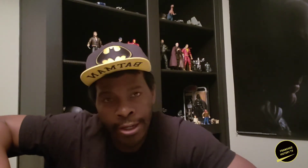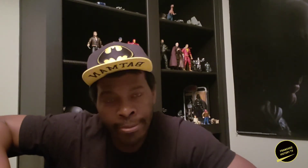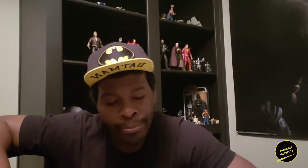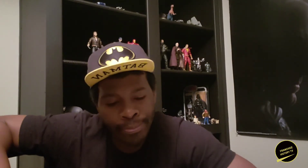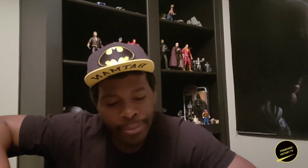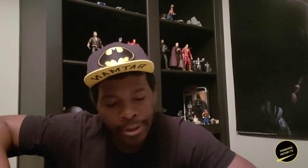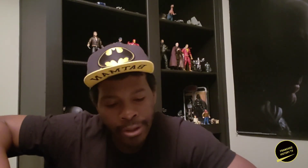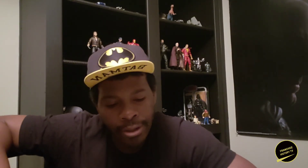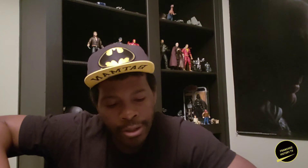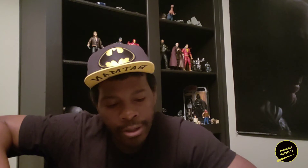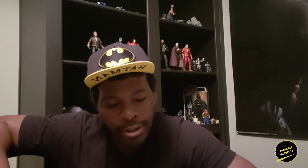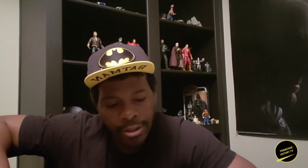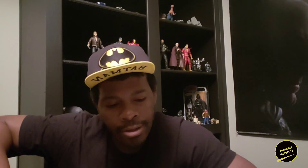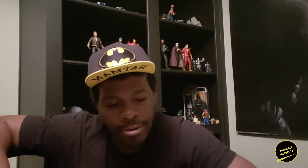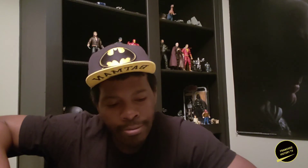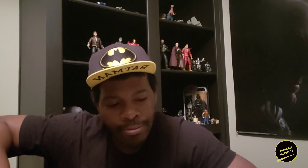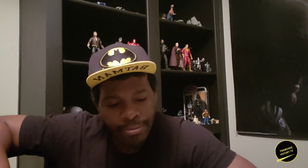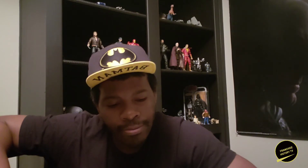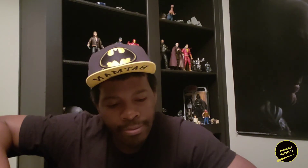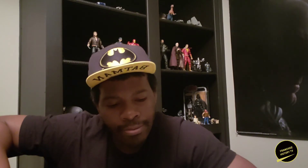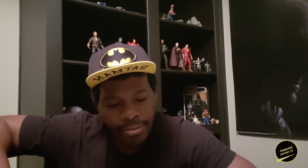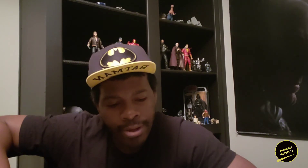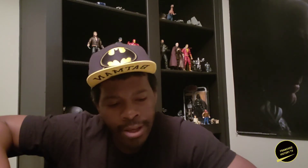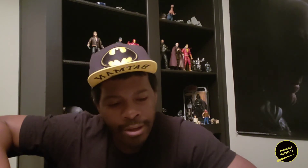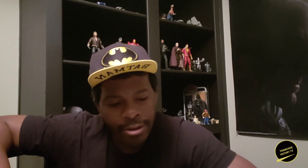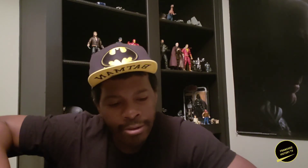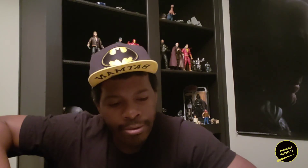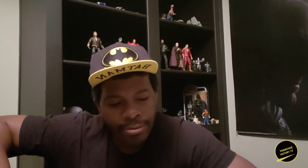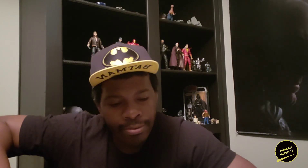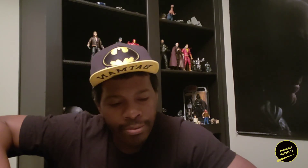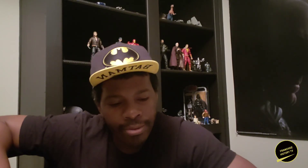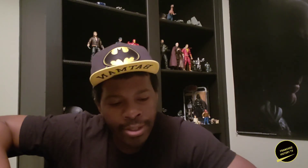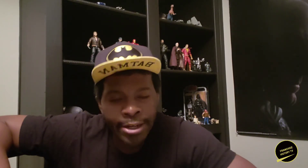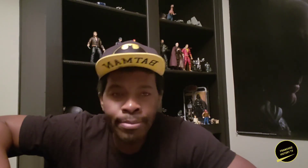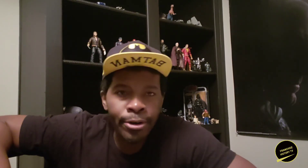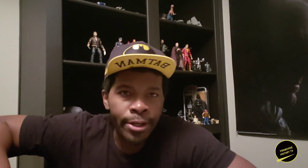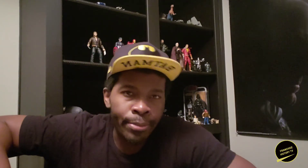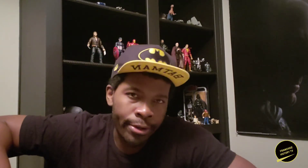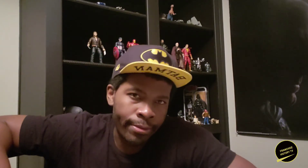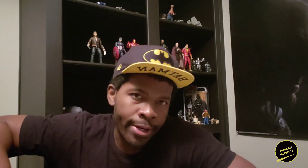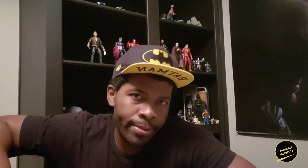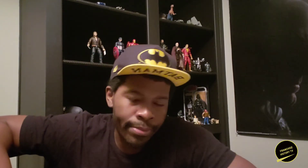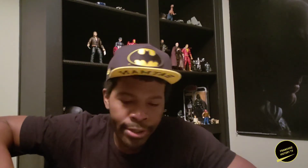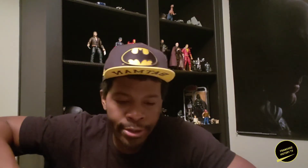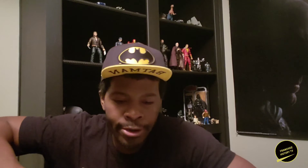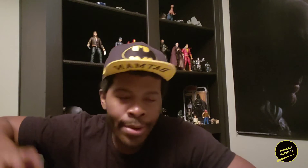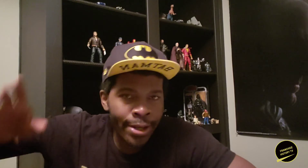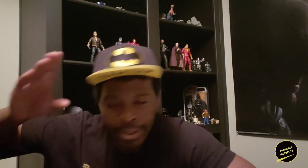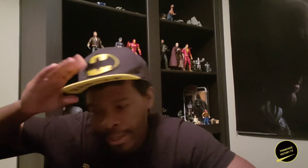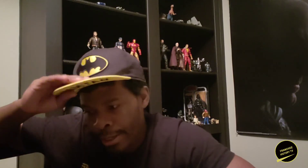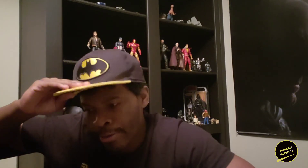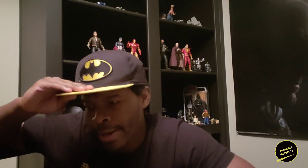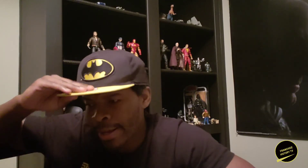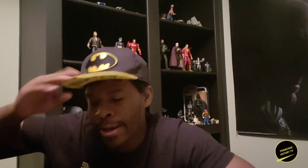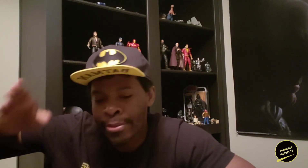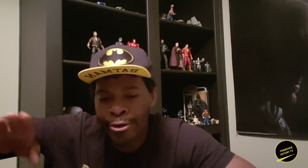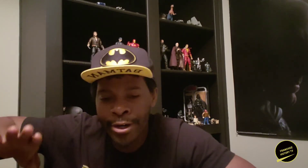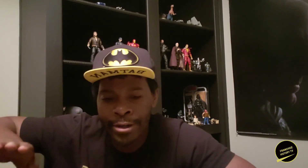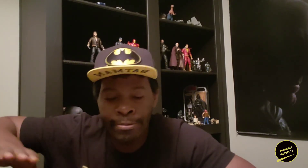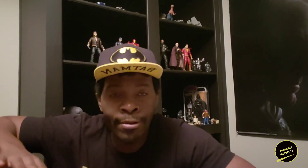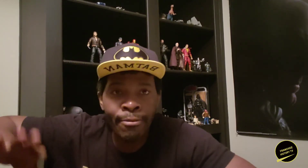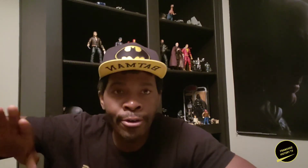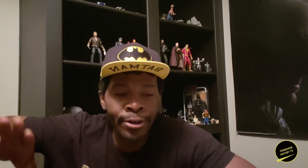this time? So he can go attend a birthday party, right? But nobody else can. Nobody can